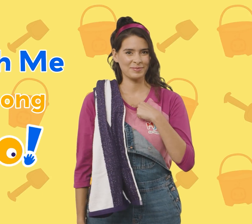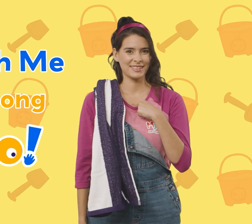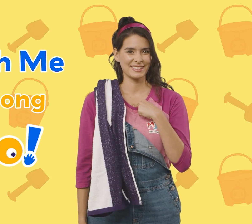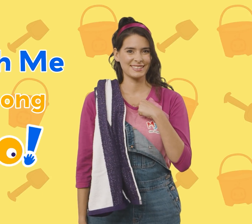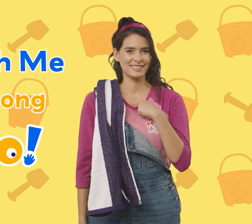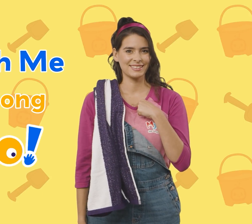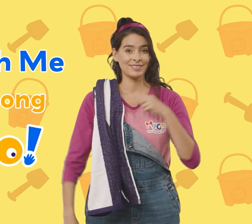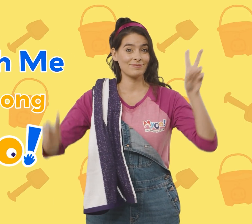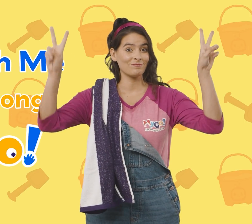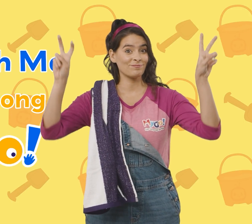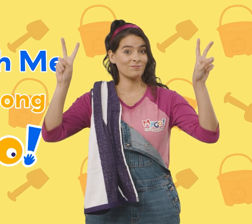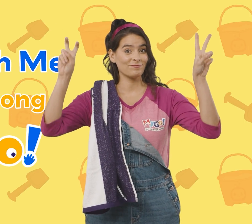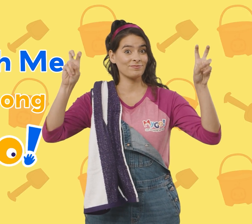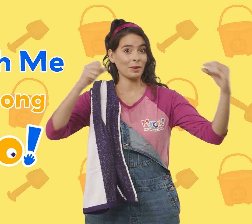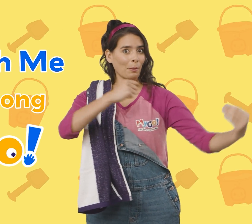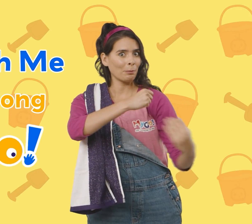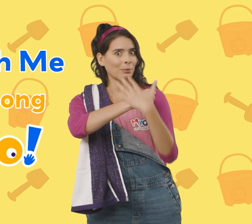Sing with me.